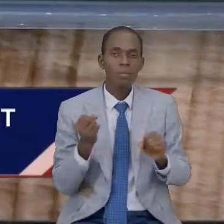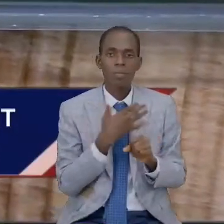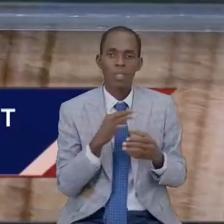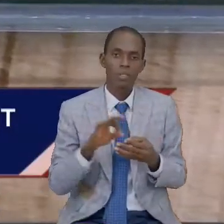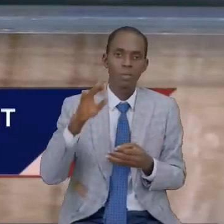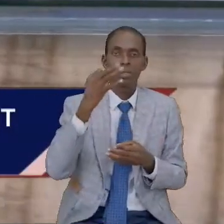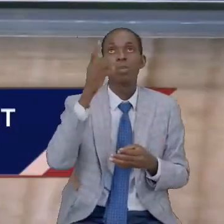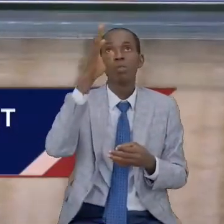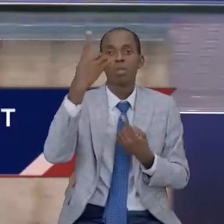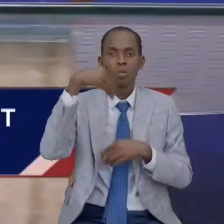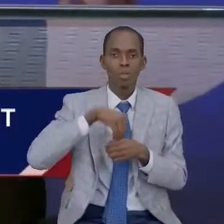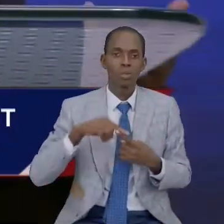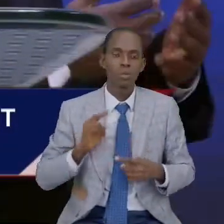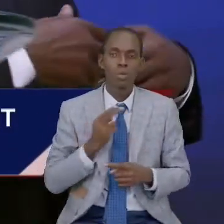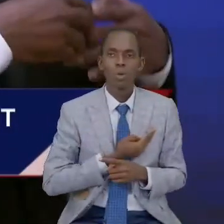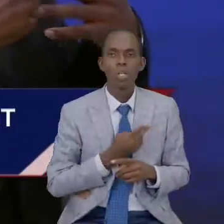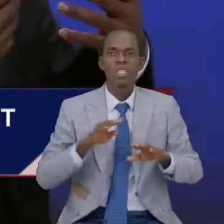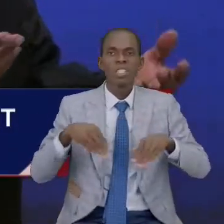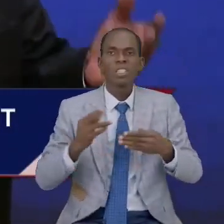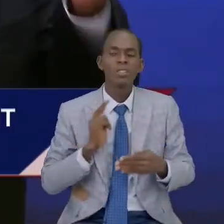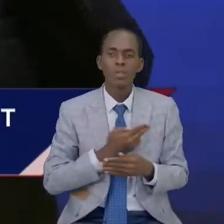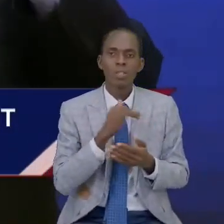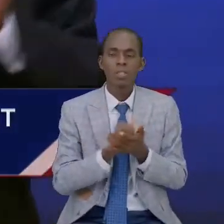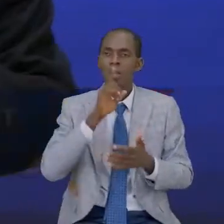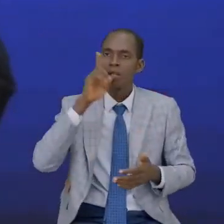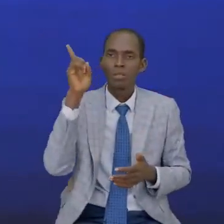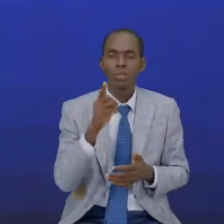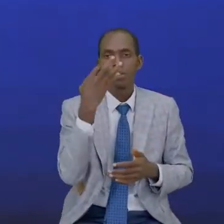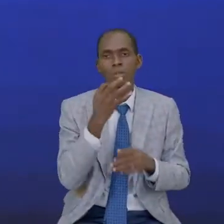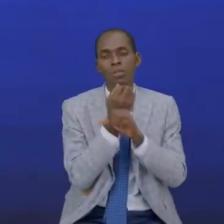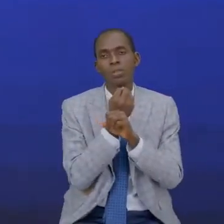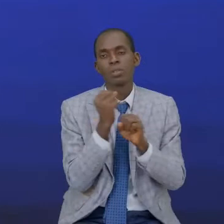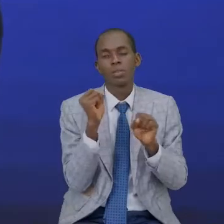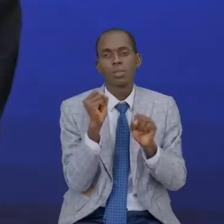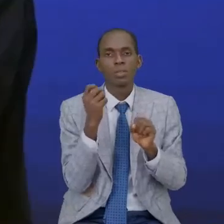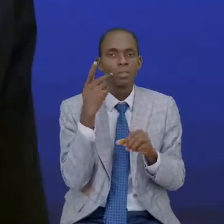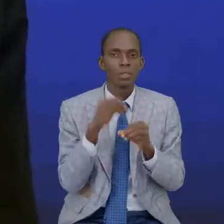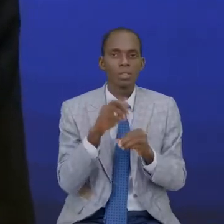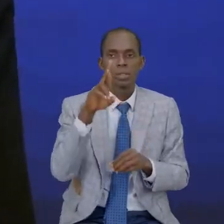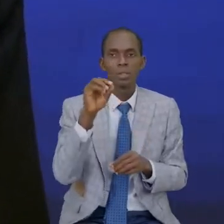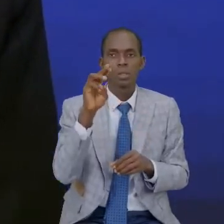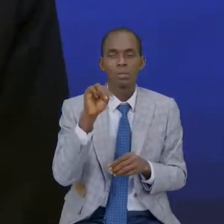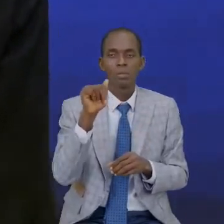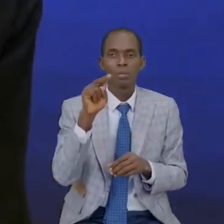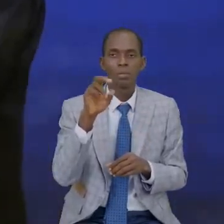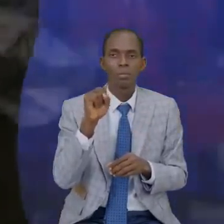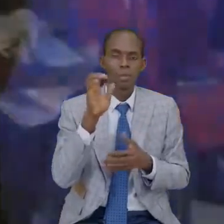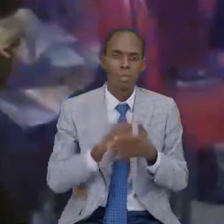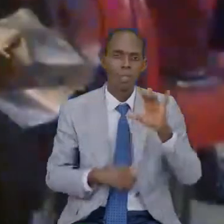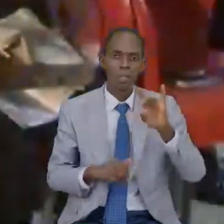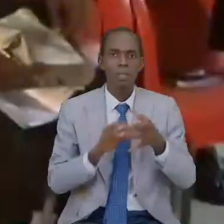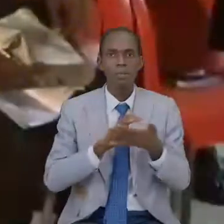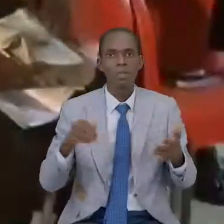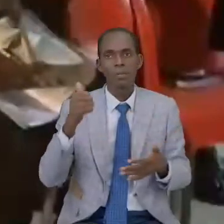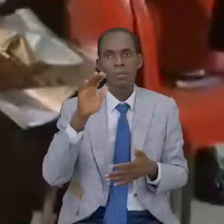the Spirit of God comes into us, and it gives us assurance of salvation. Romans chapter 8, reading from verse